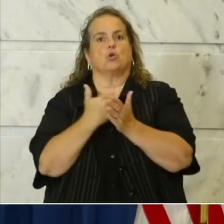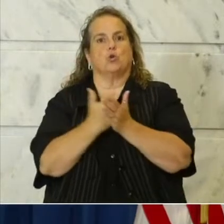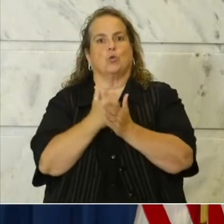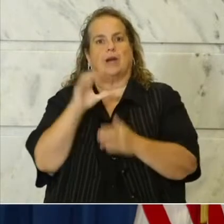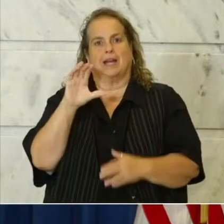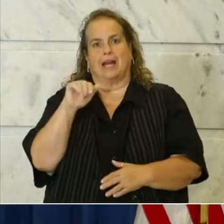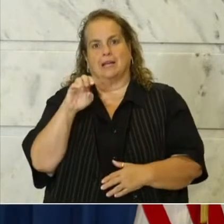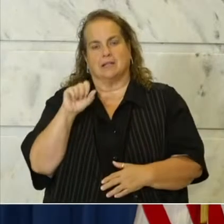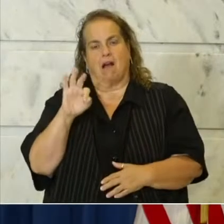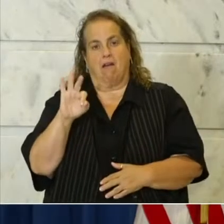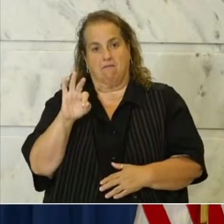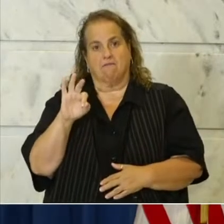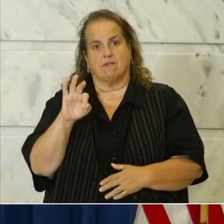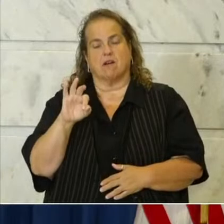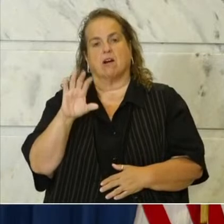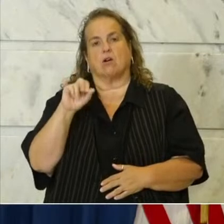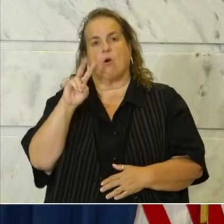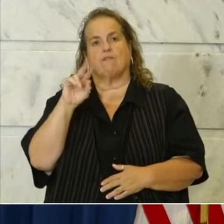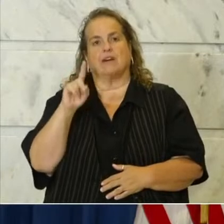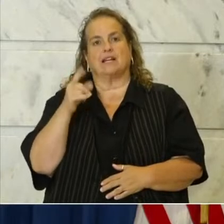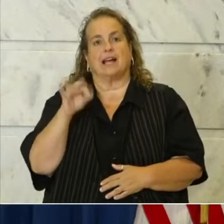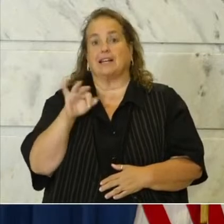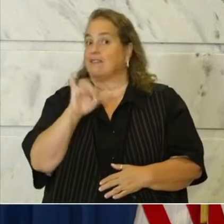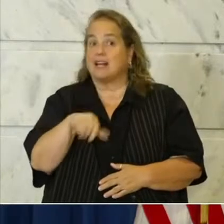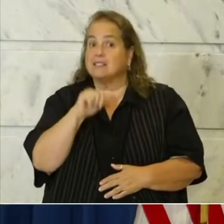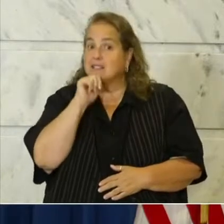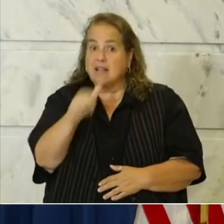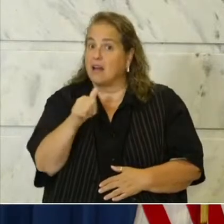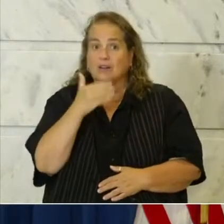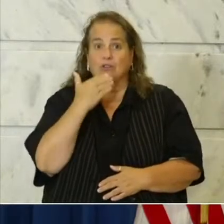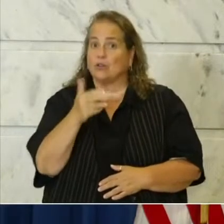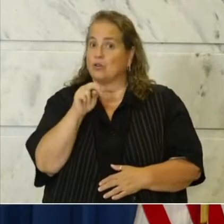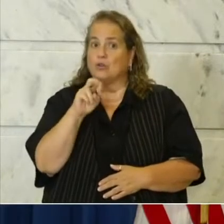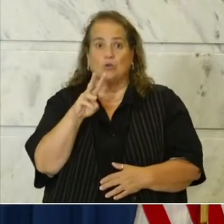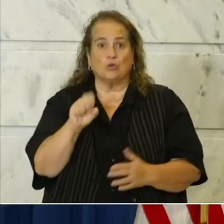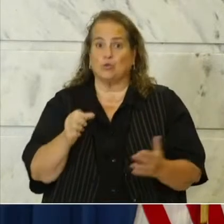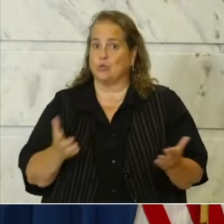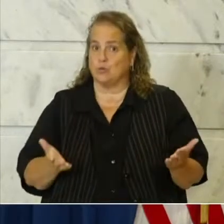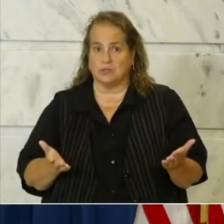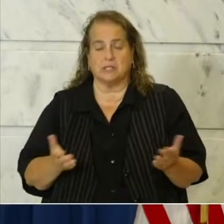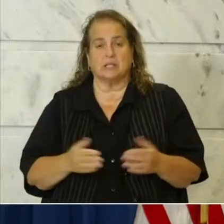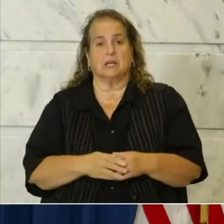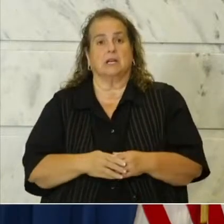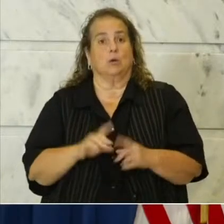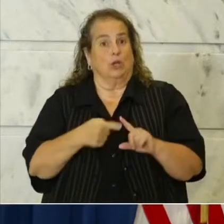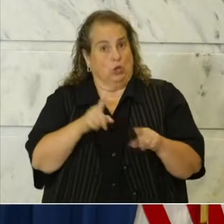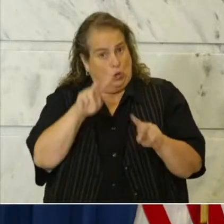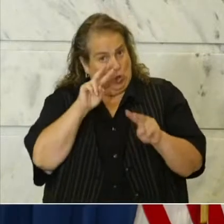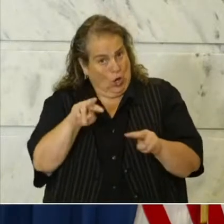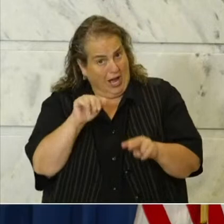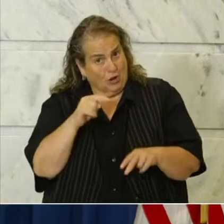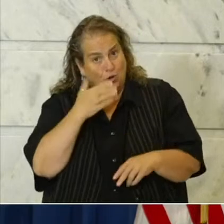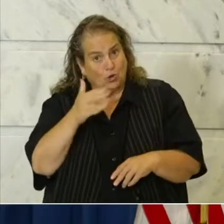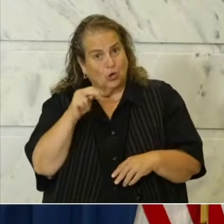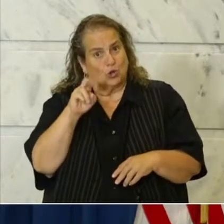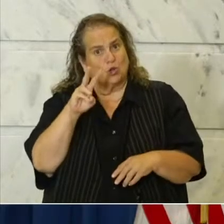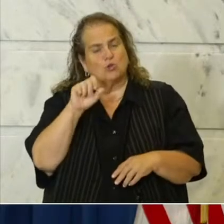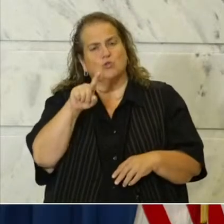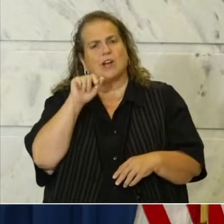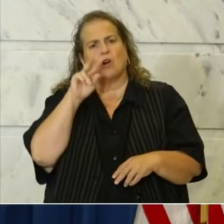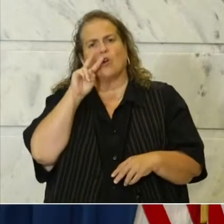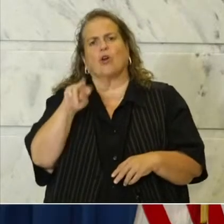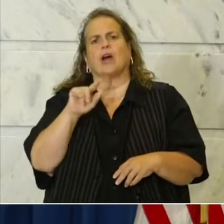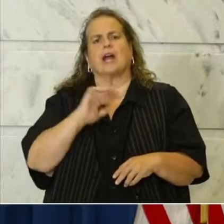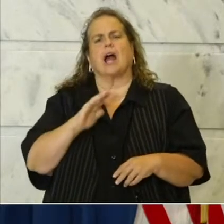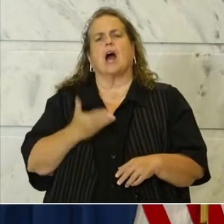COVID-19. That's not good news. And when you look at good news, you can look at our mortality rate,